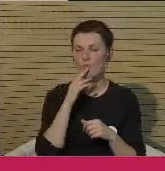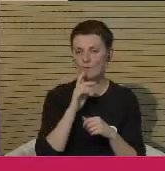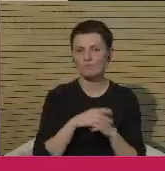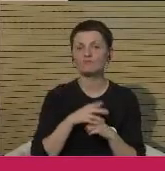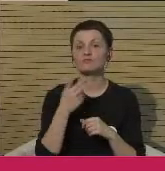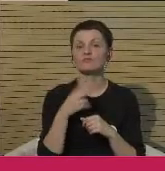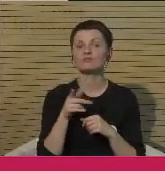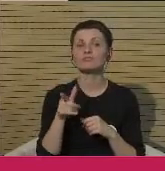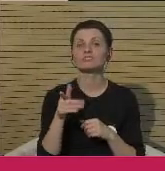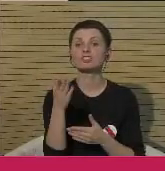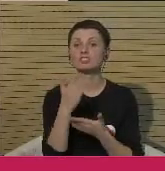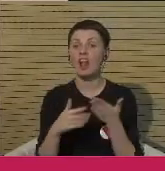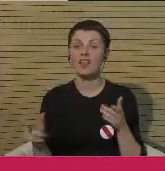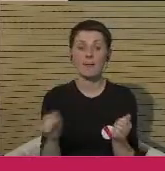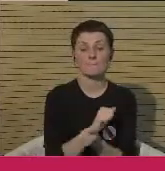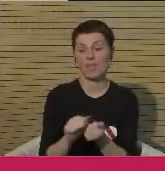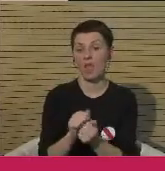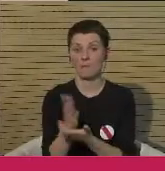song.